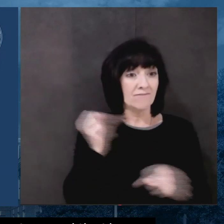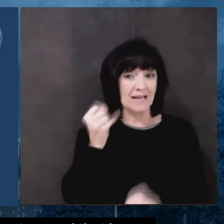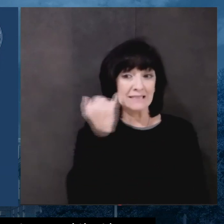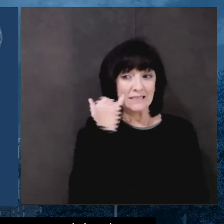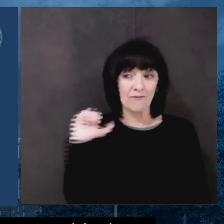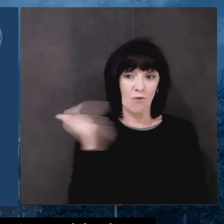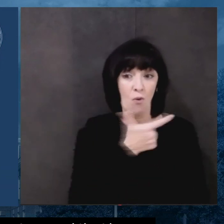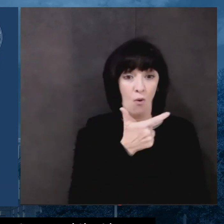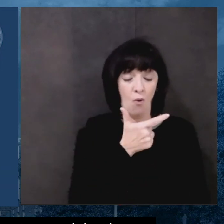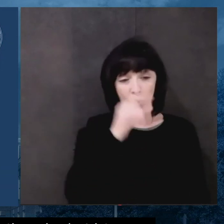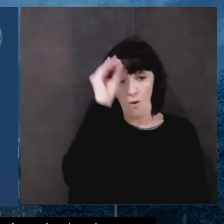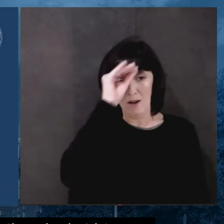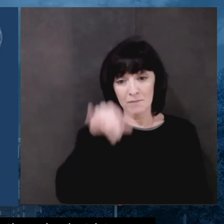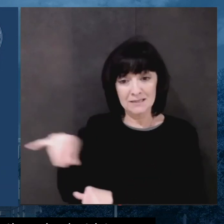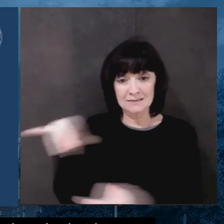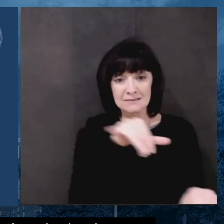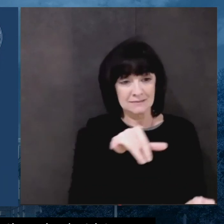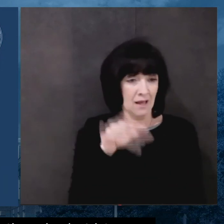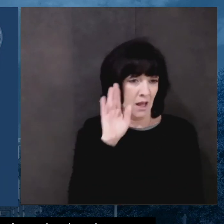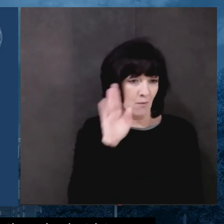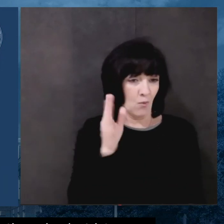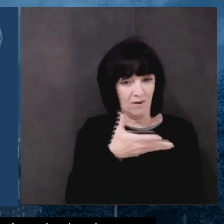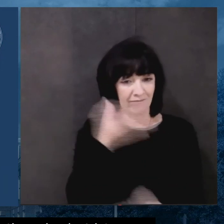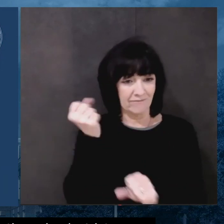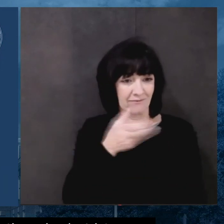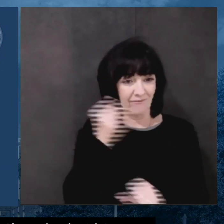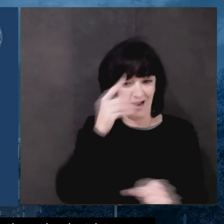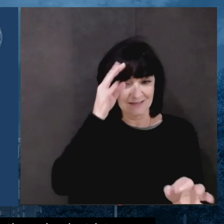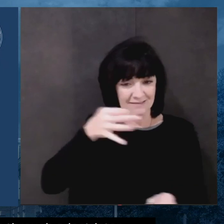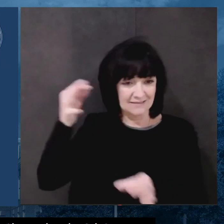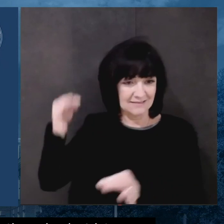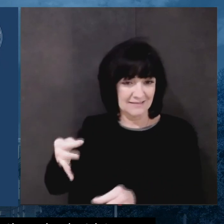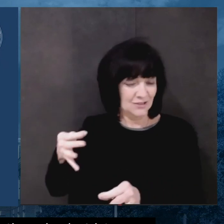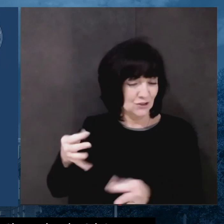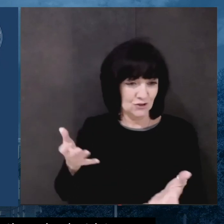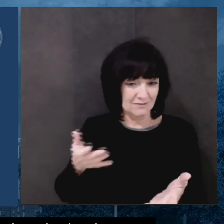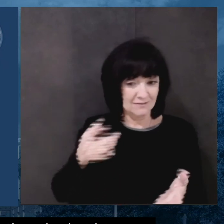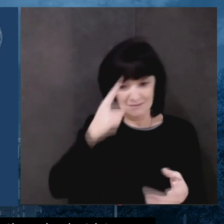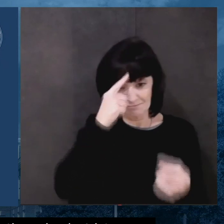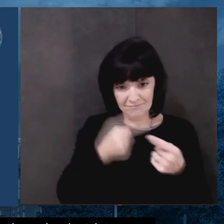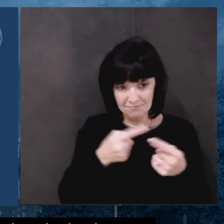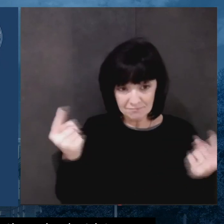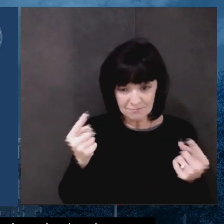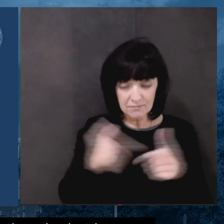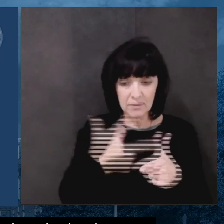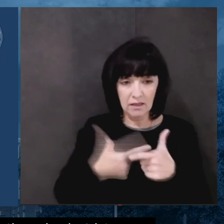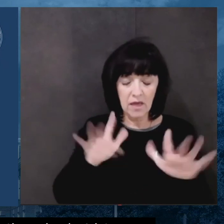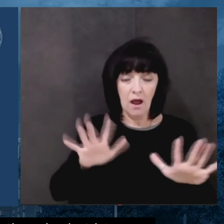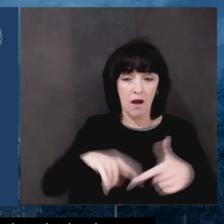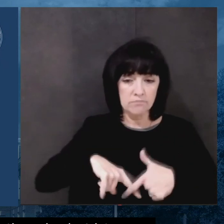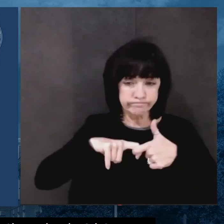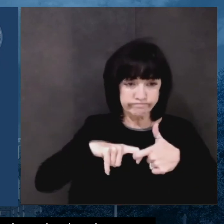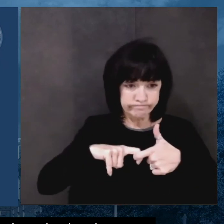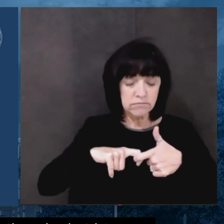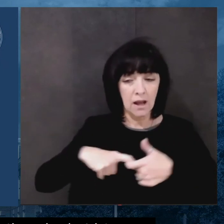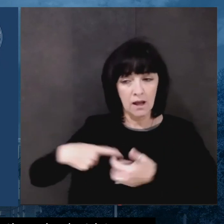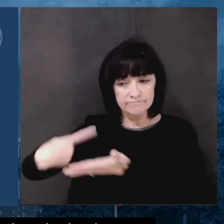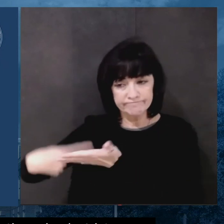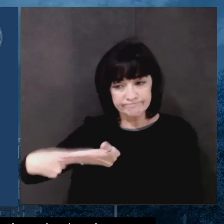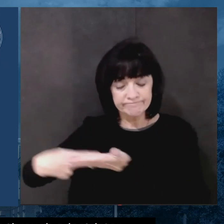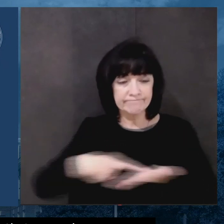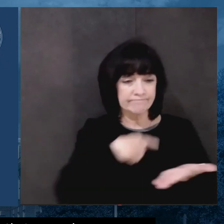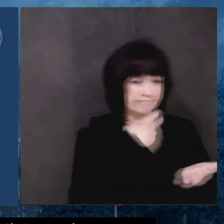think doesn't recognize that reality. We make every effort to